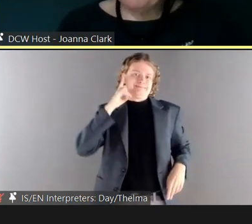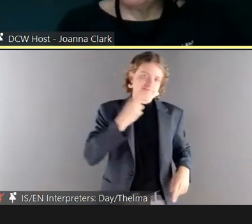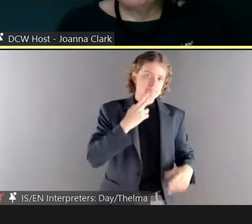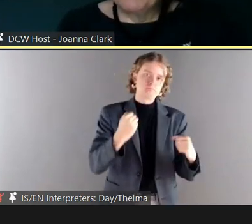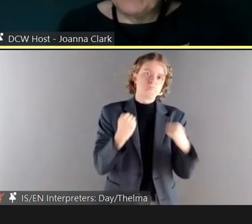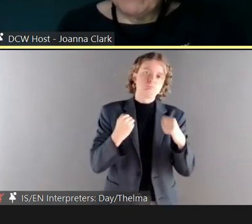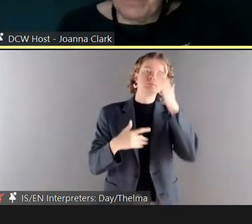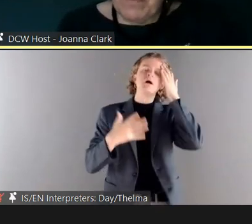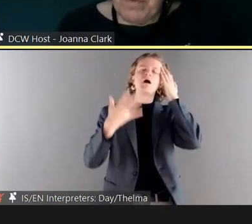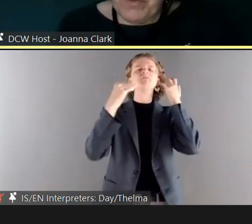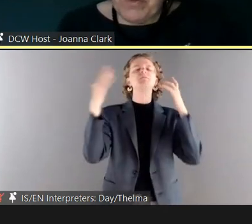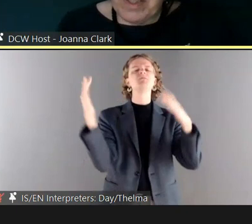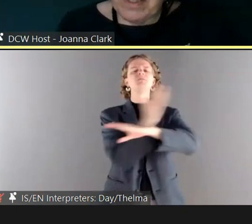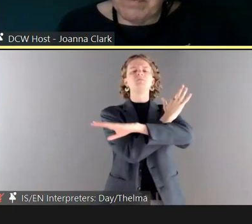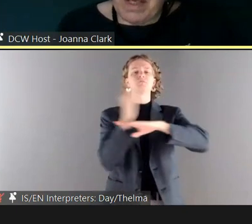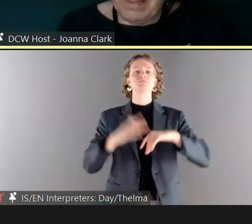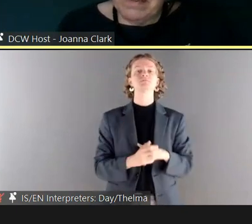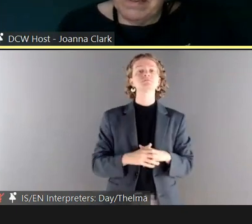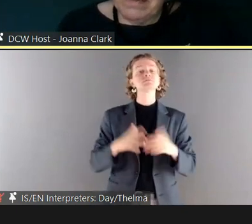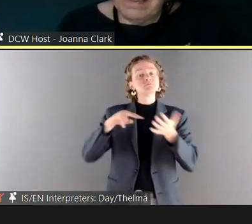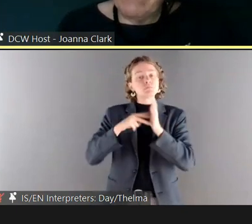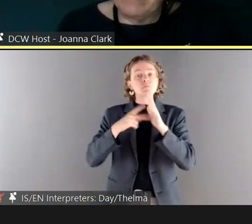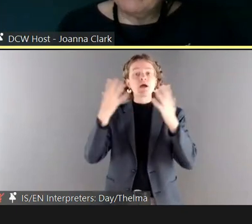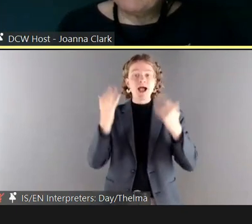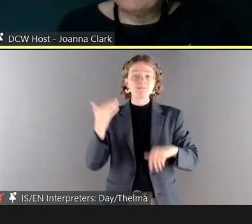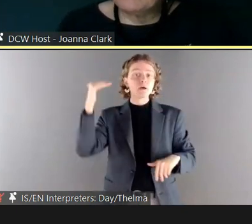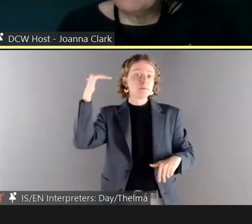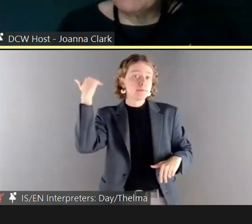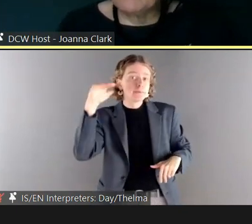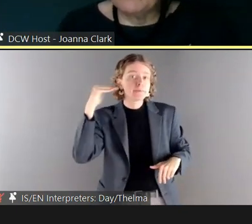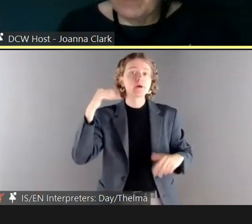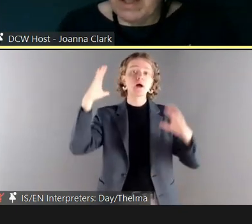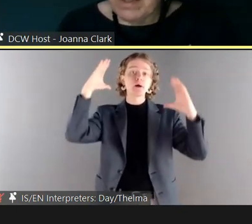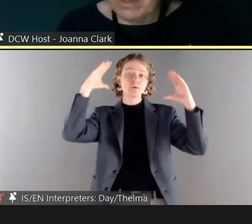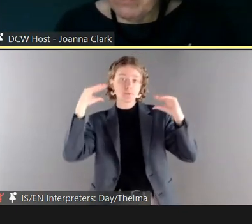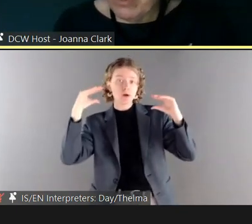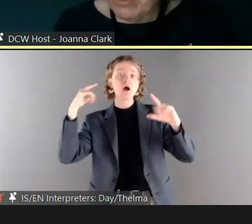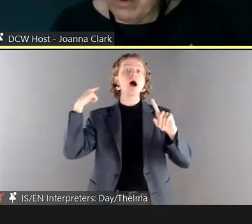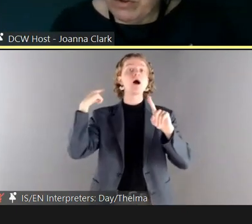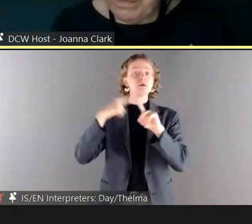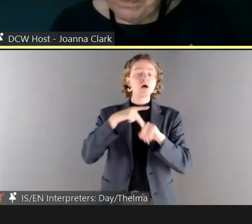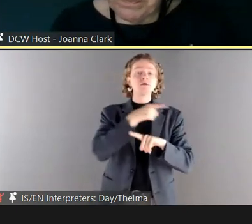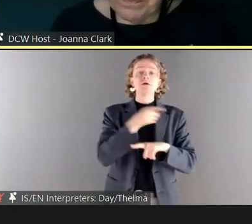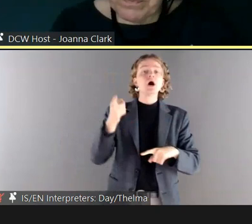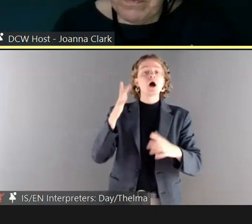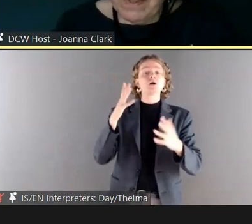some children with moderate and mild hearing loss and some children who can't hear at